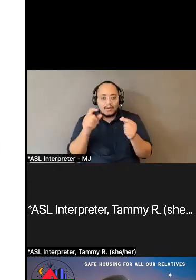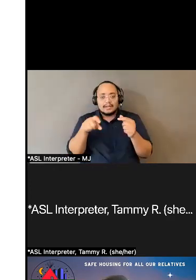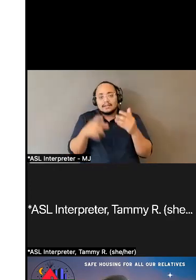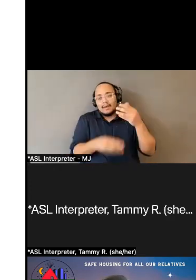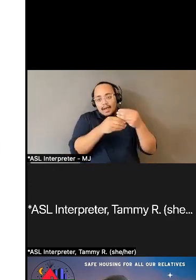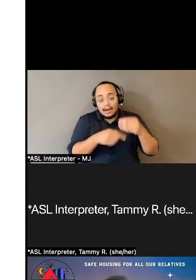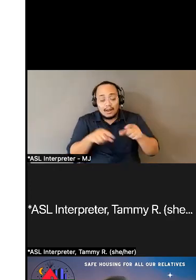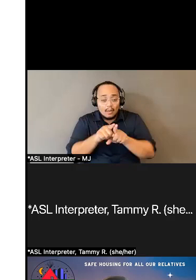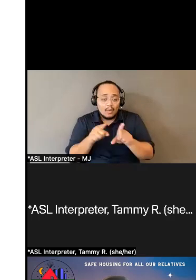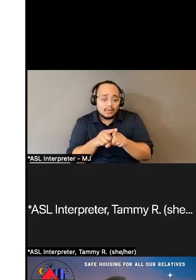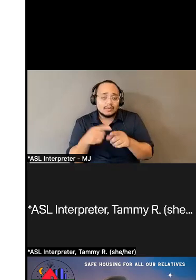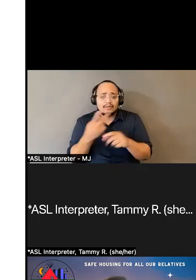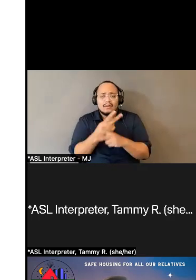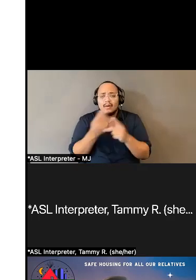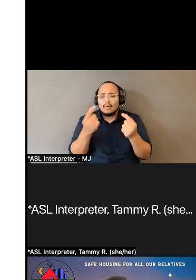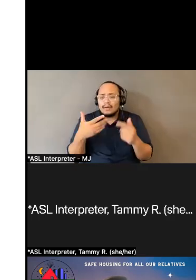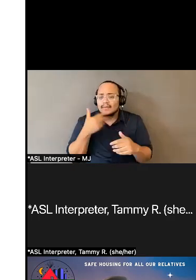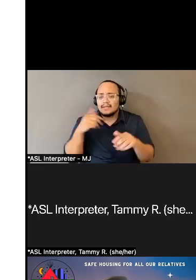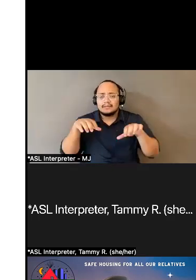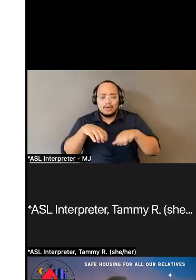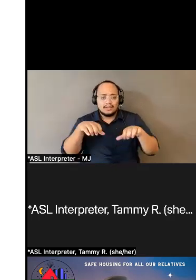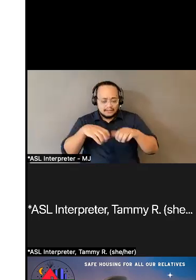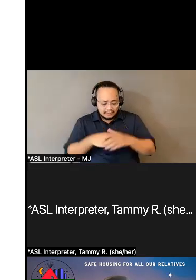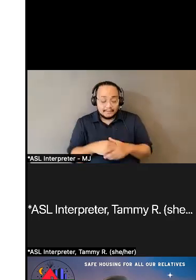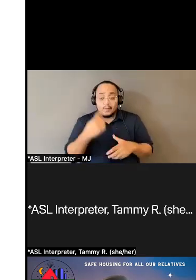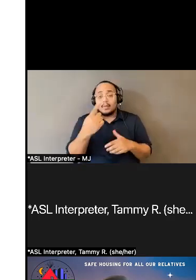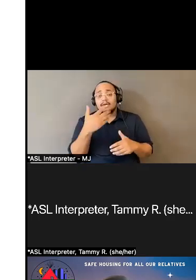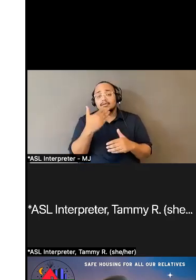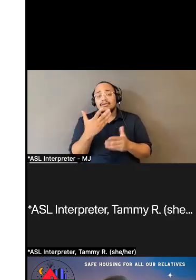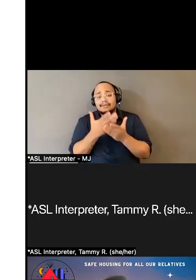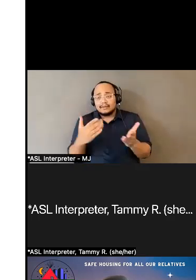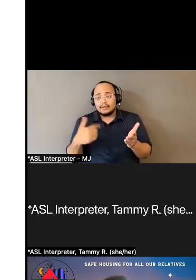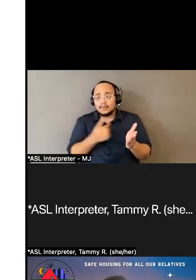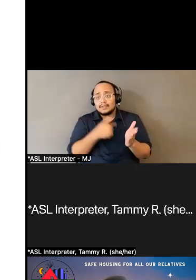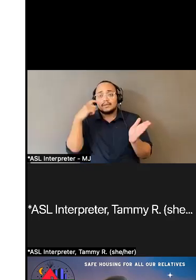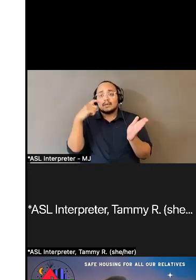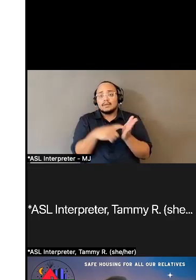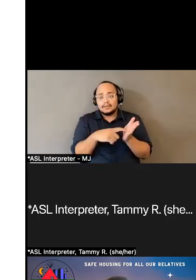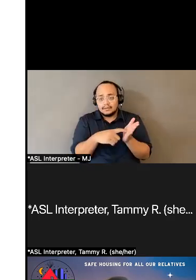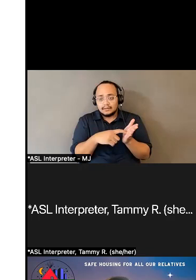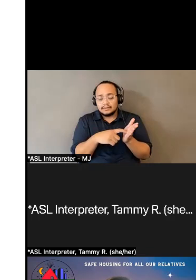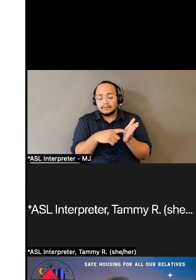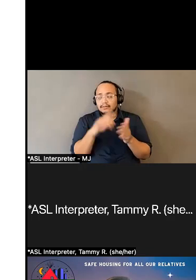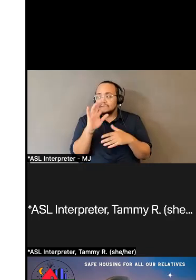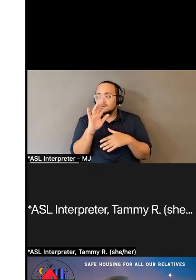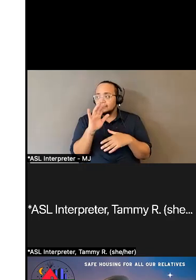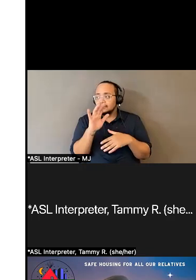best practices. One of the best practices that we noticed, for example, was the Nottawasepi